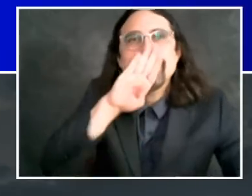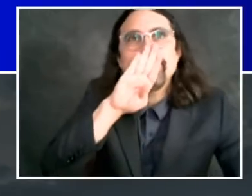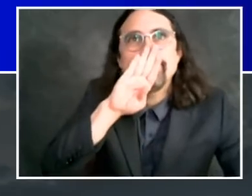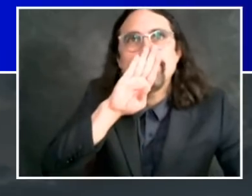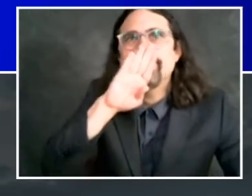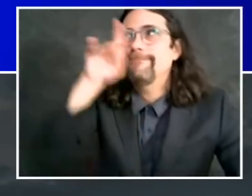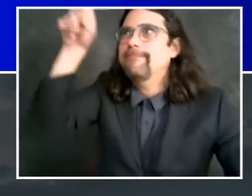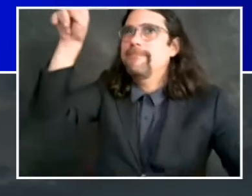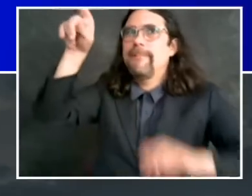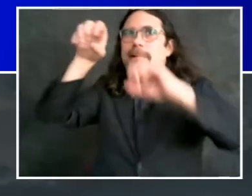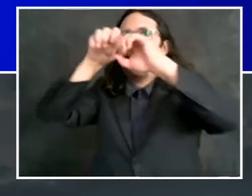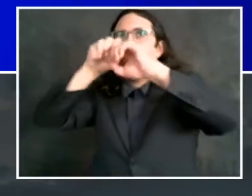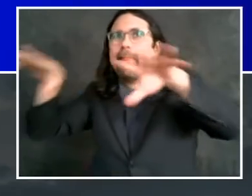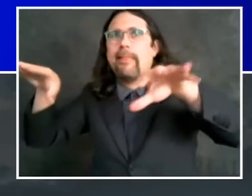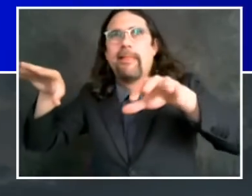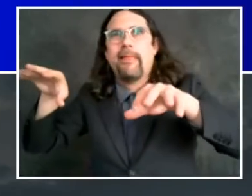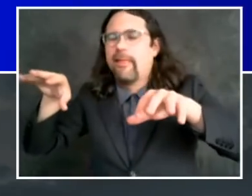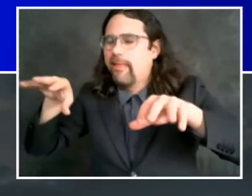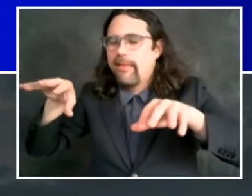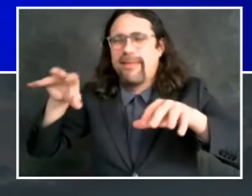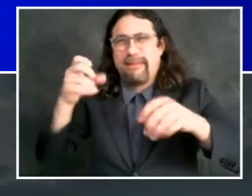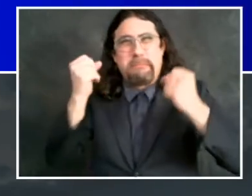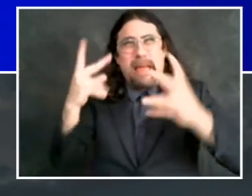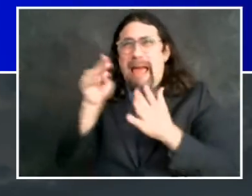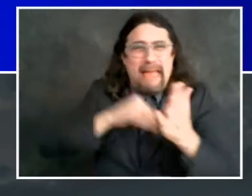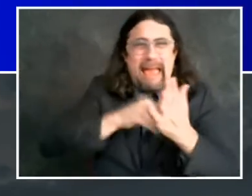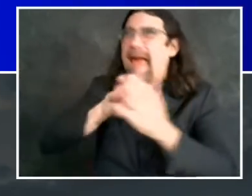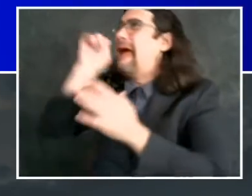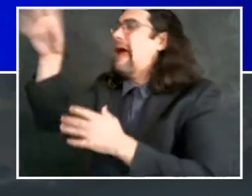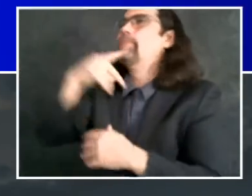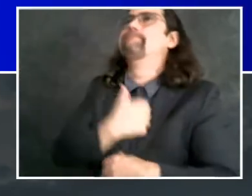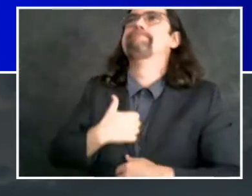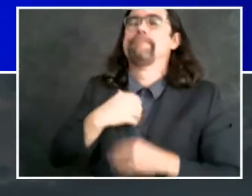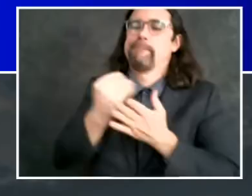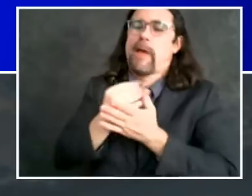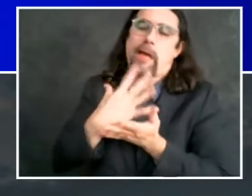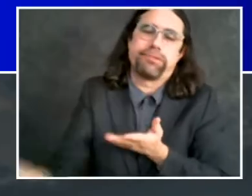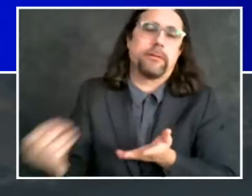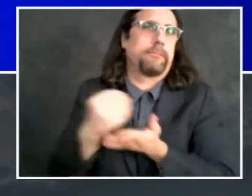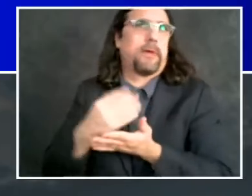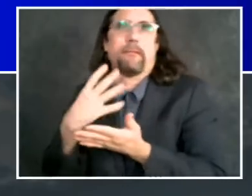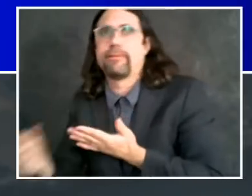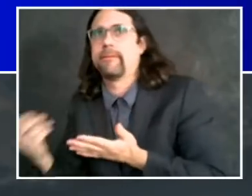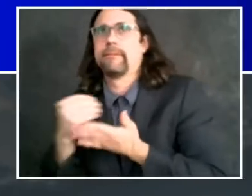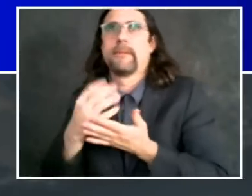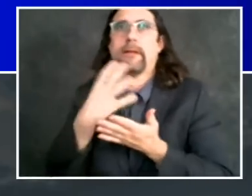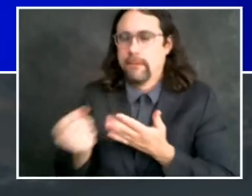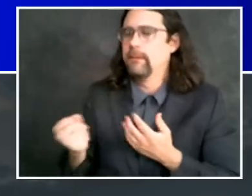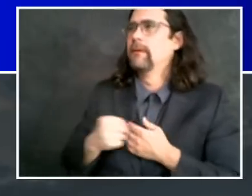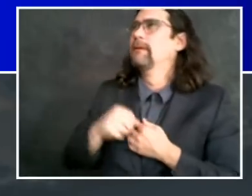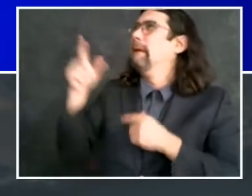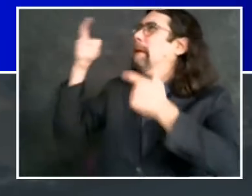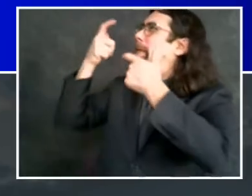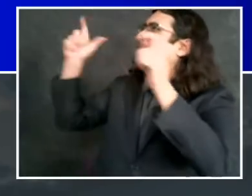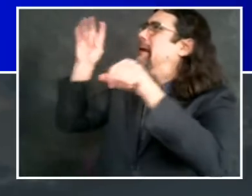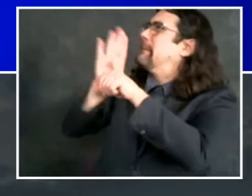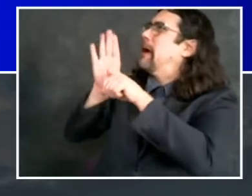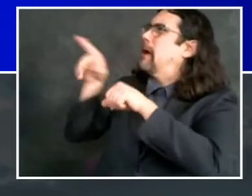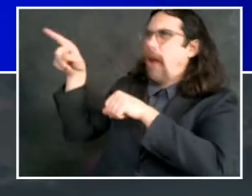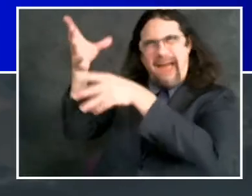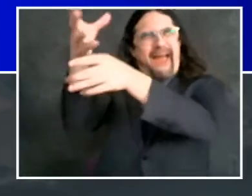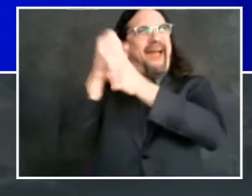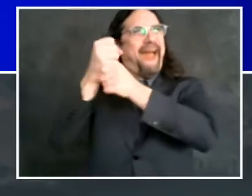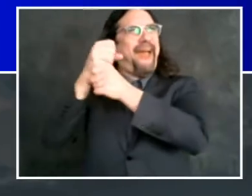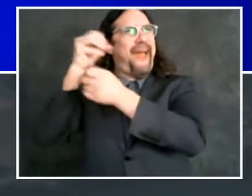have the relationships with the banks that made it easier. There were a lot of problems that came up in that first program. Granted, it was an important program. It was put